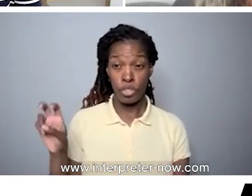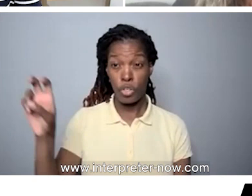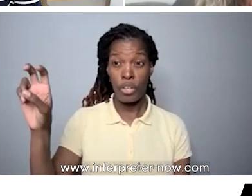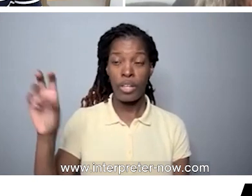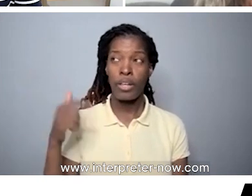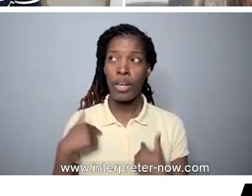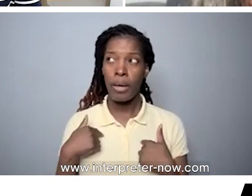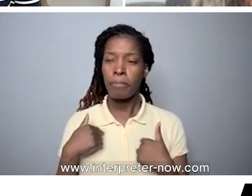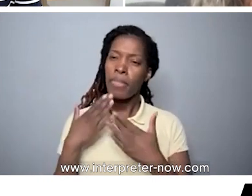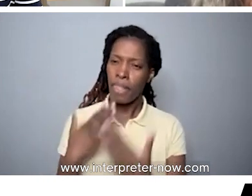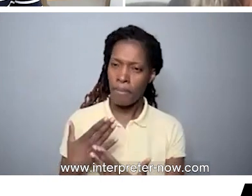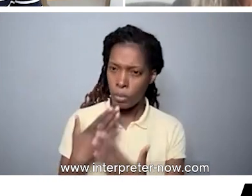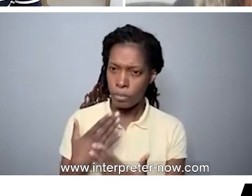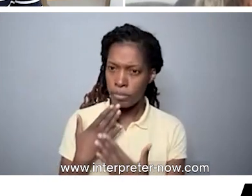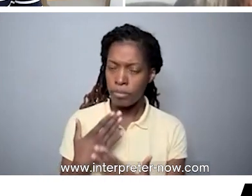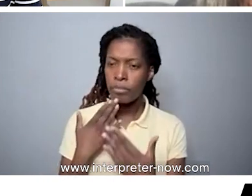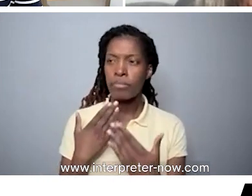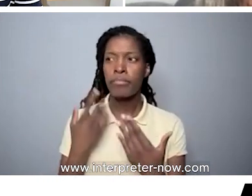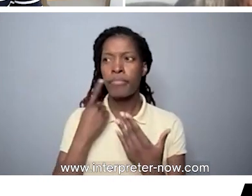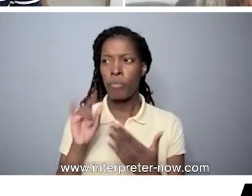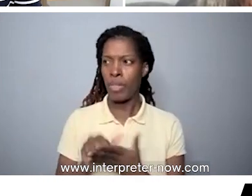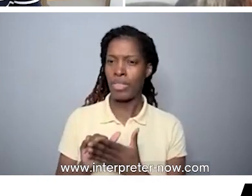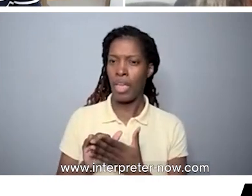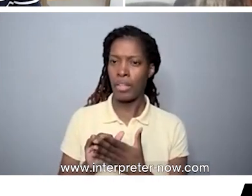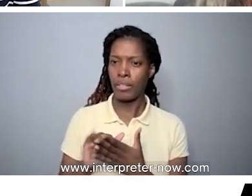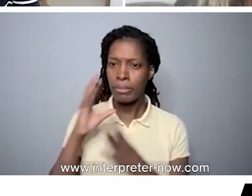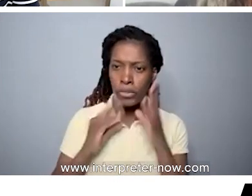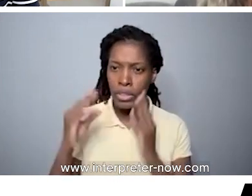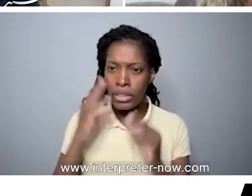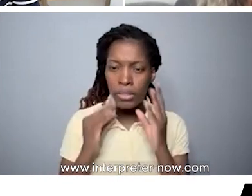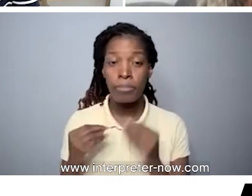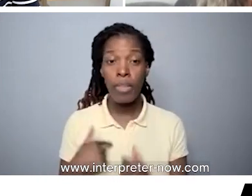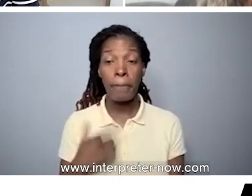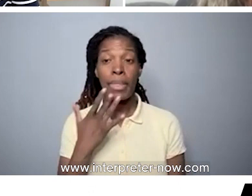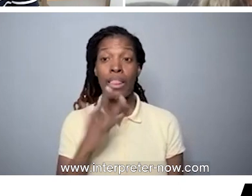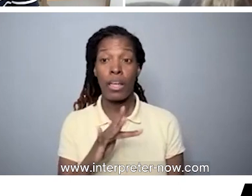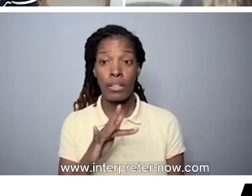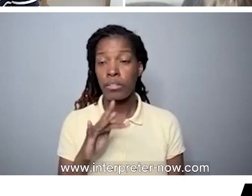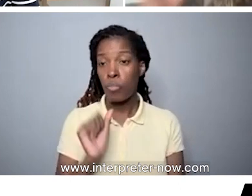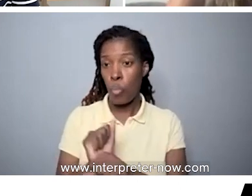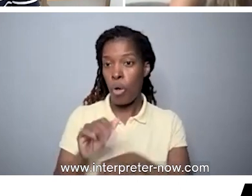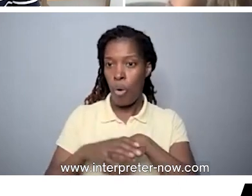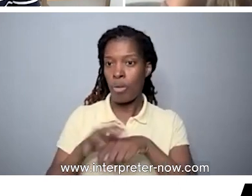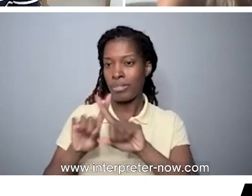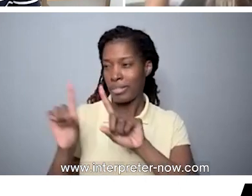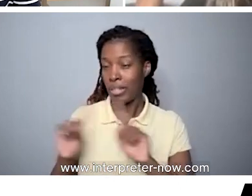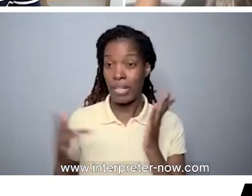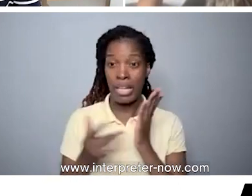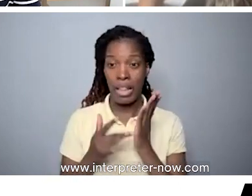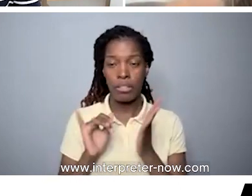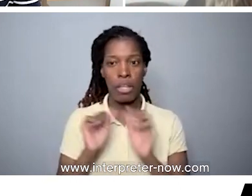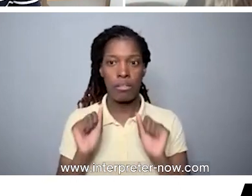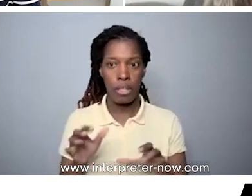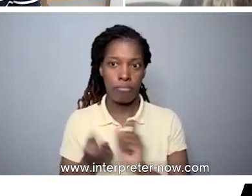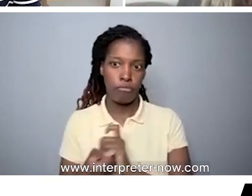to work on really transformative technologies. I was a software engineer on Shockwave, which in the early